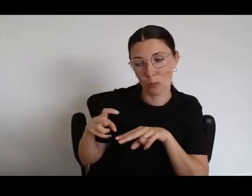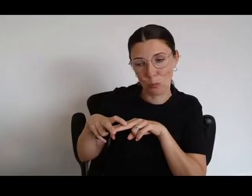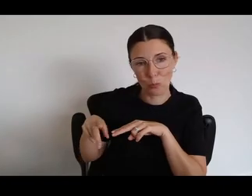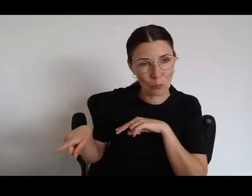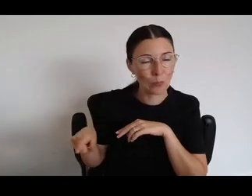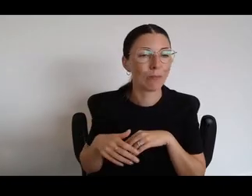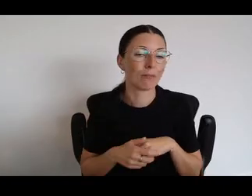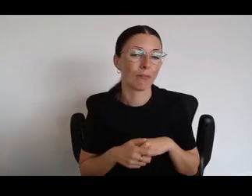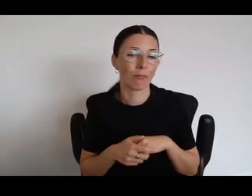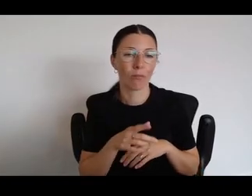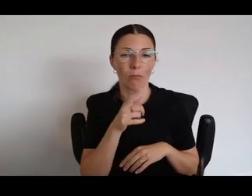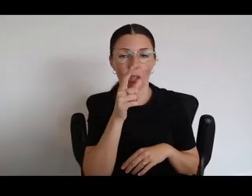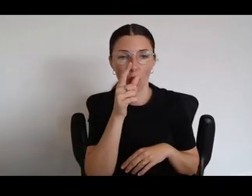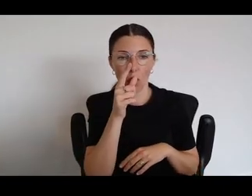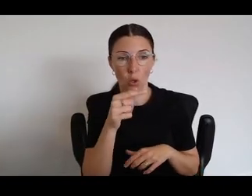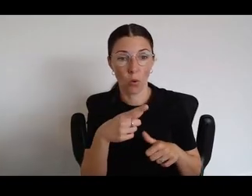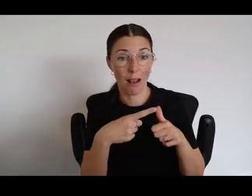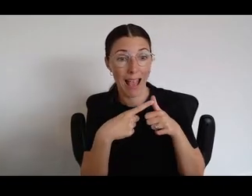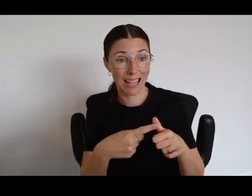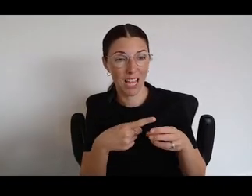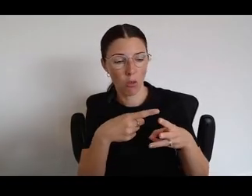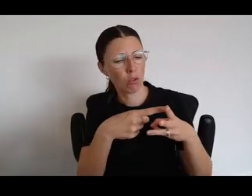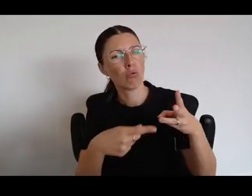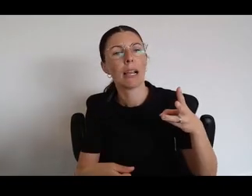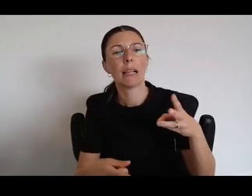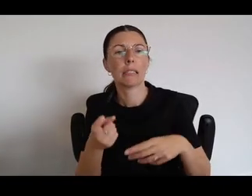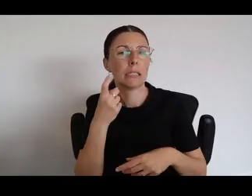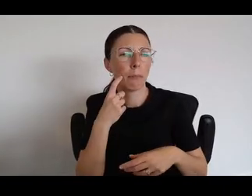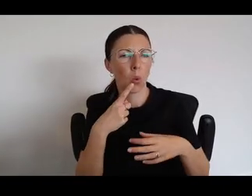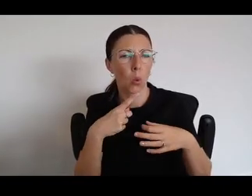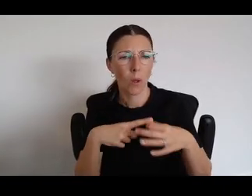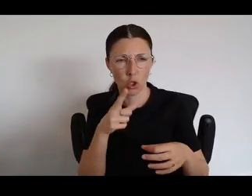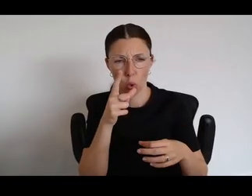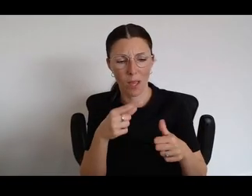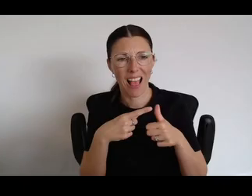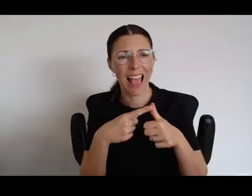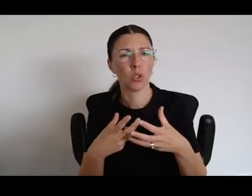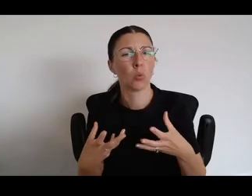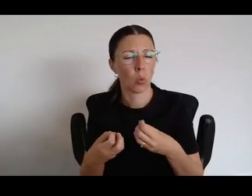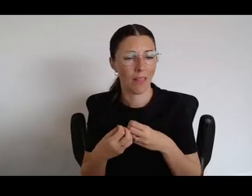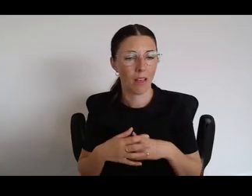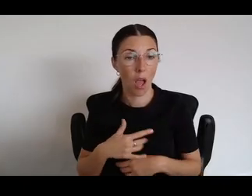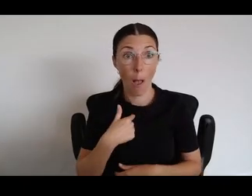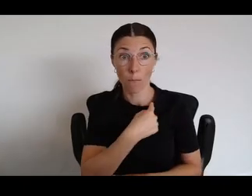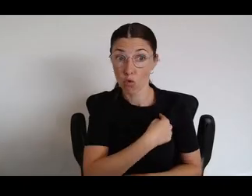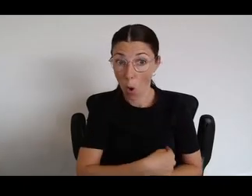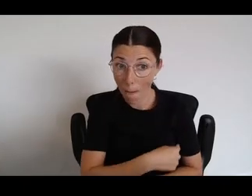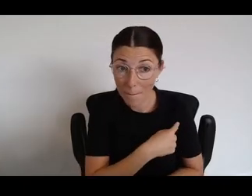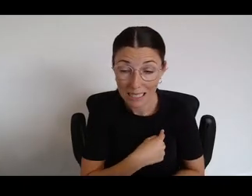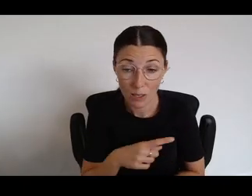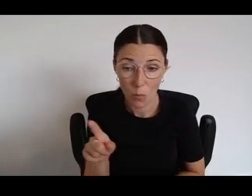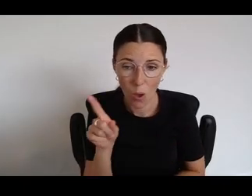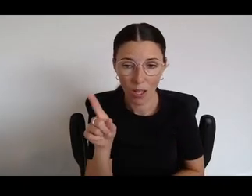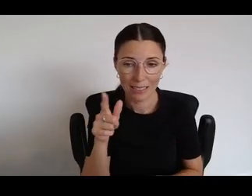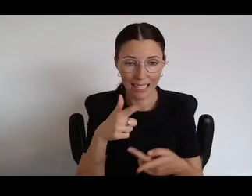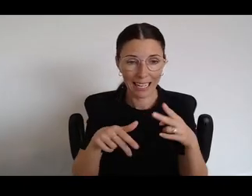and you can answer these 3 simple questions collectively. And I'm going to promise you one thing, that if you pay